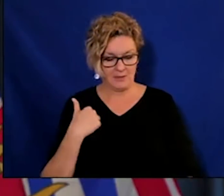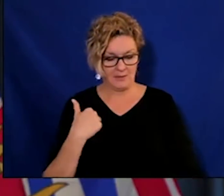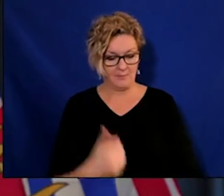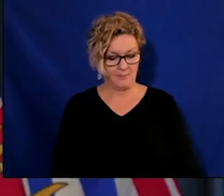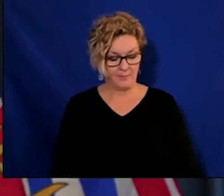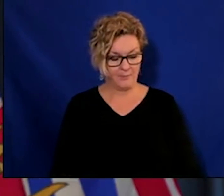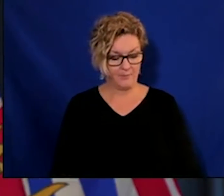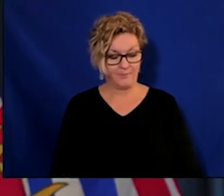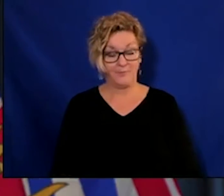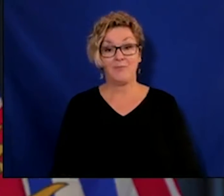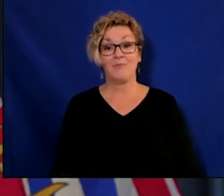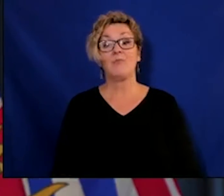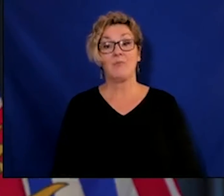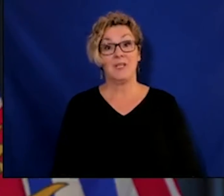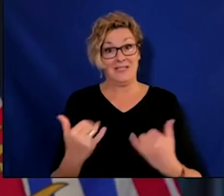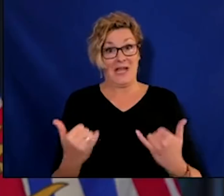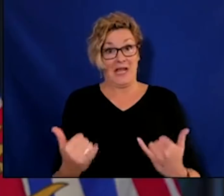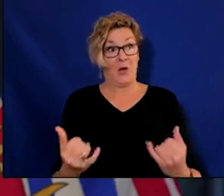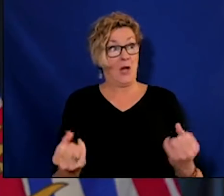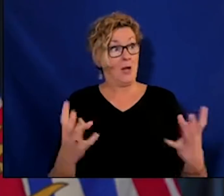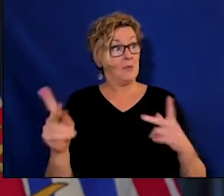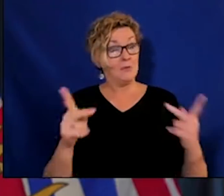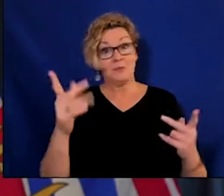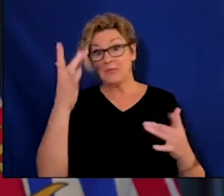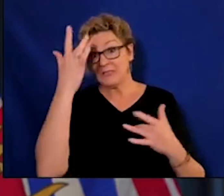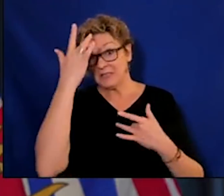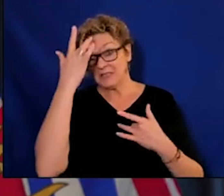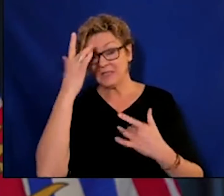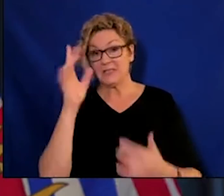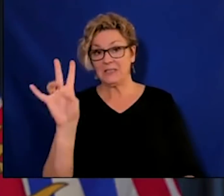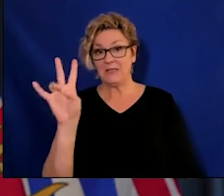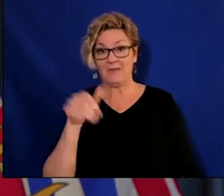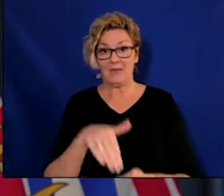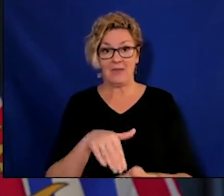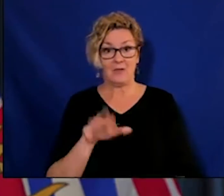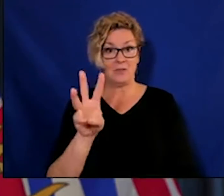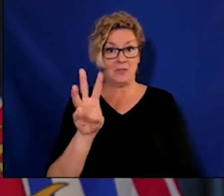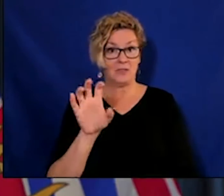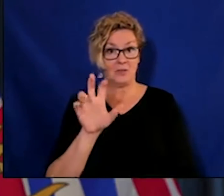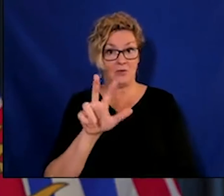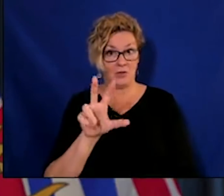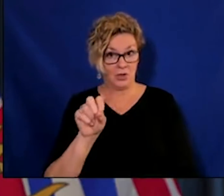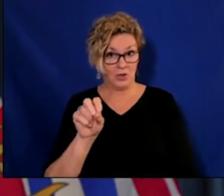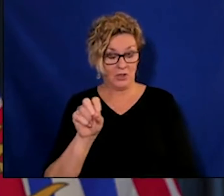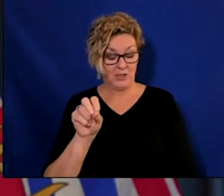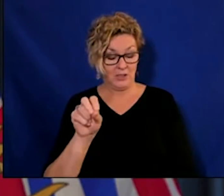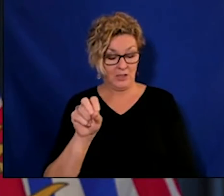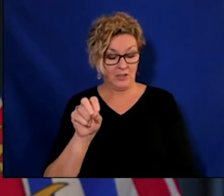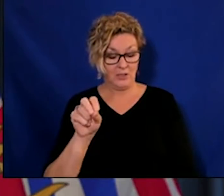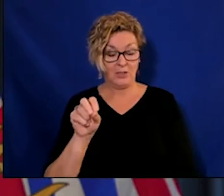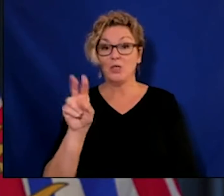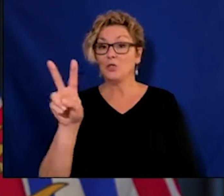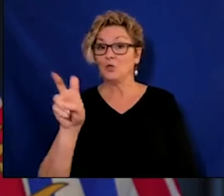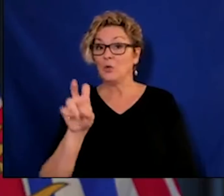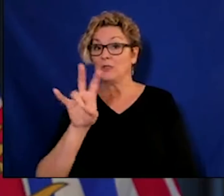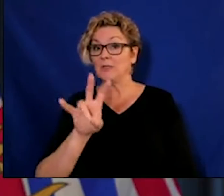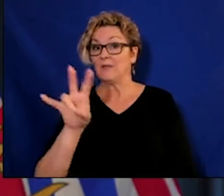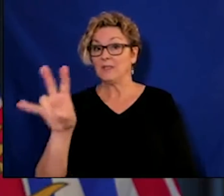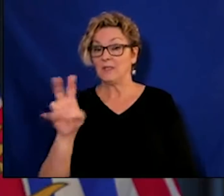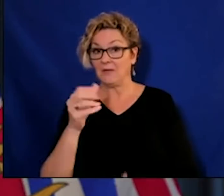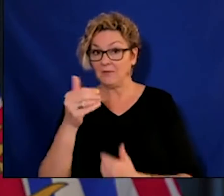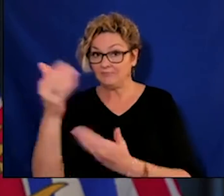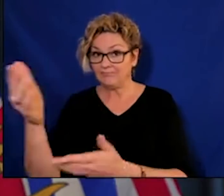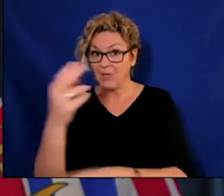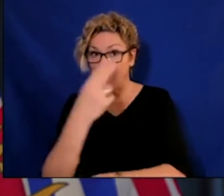7,360 active cases in British Columbia, of whom 277 are in hospital today, 59 of whom are